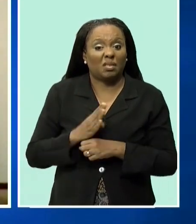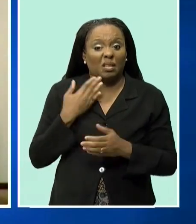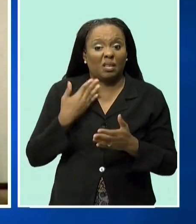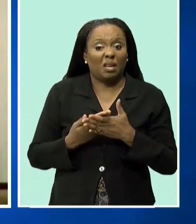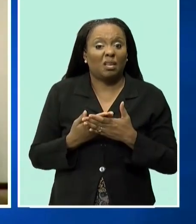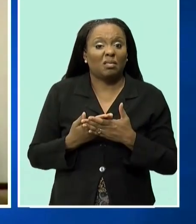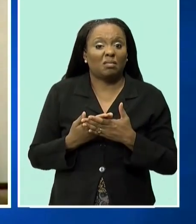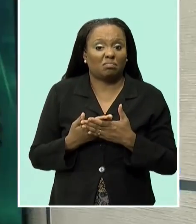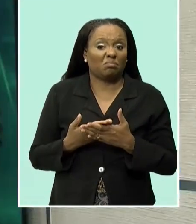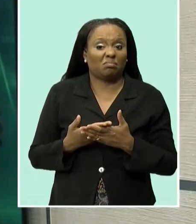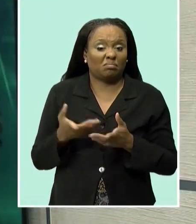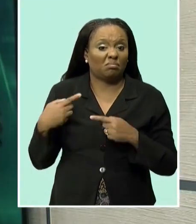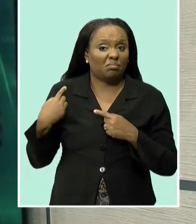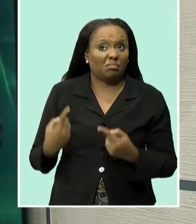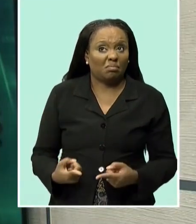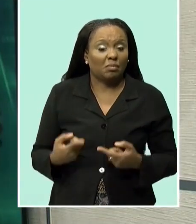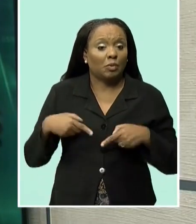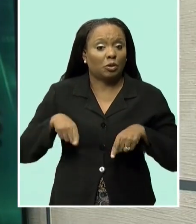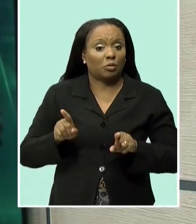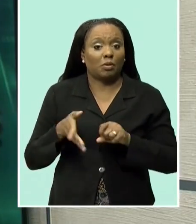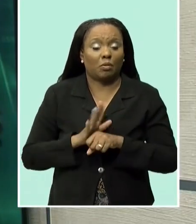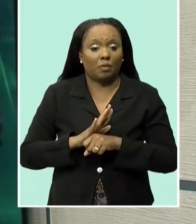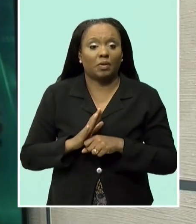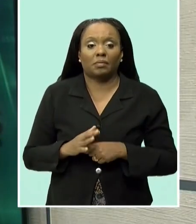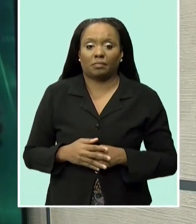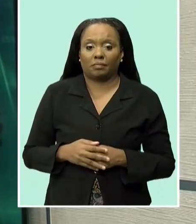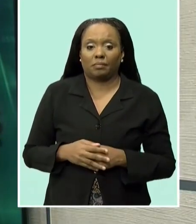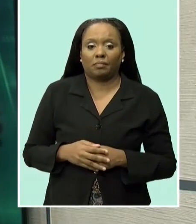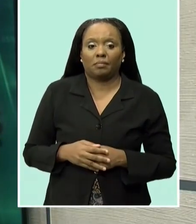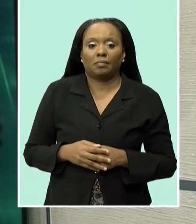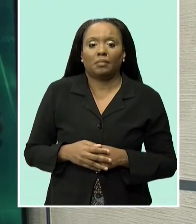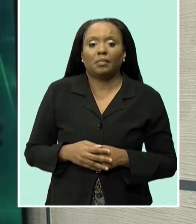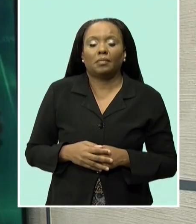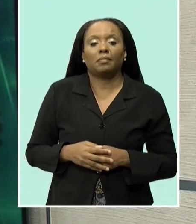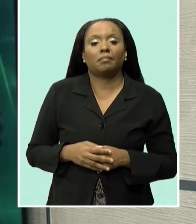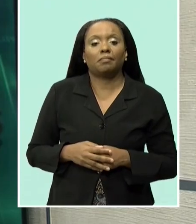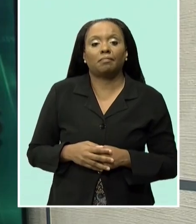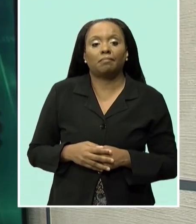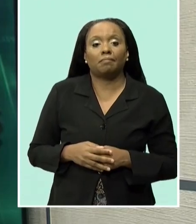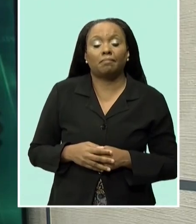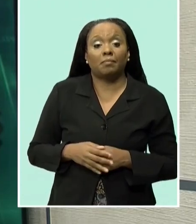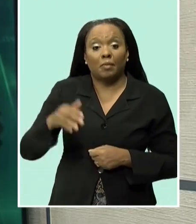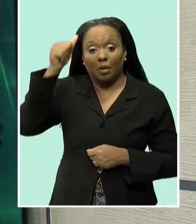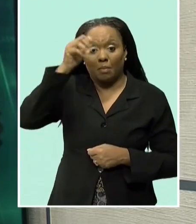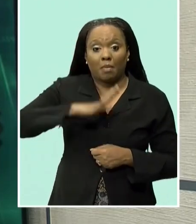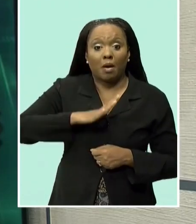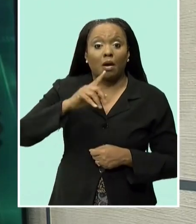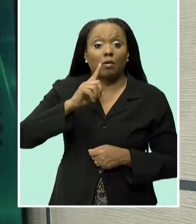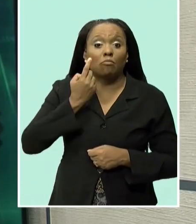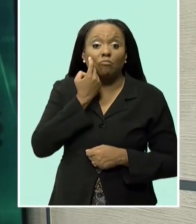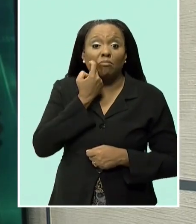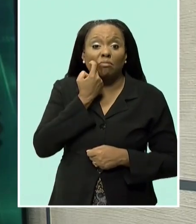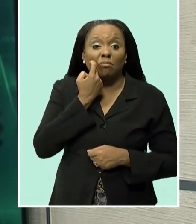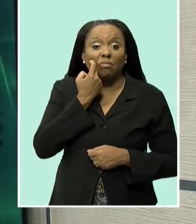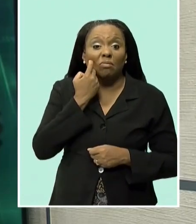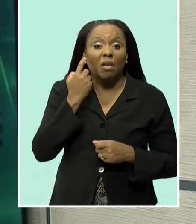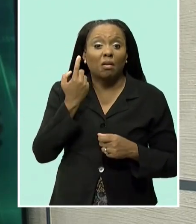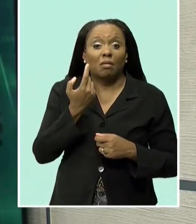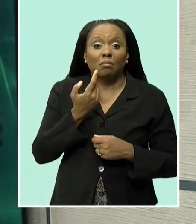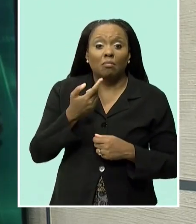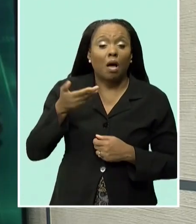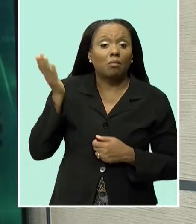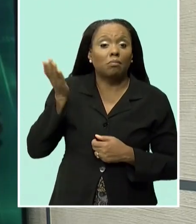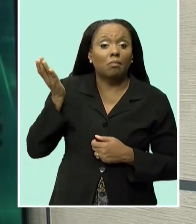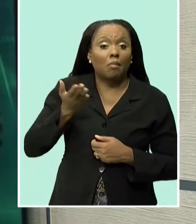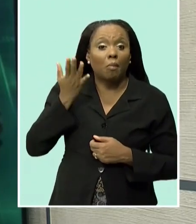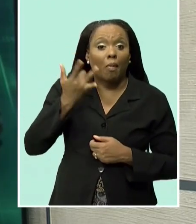pandemic. The pioneer in the solar water heating industry was speaking as he celebrates 50 years in business. Mr. Husbands